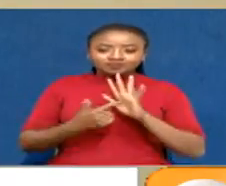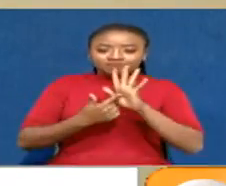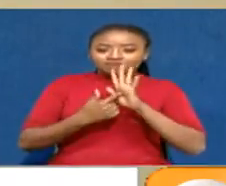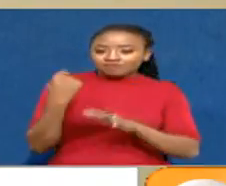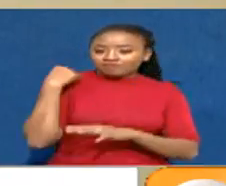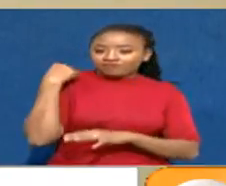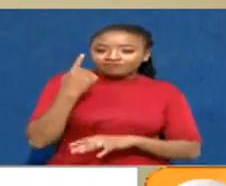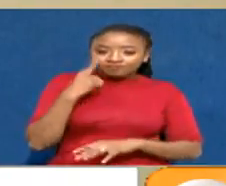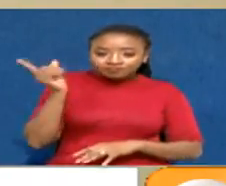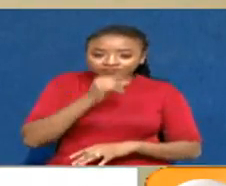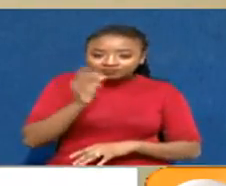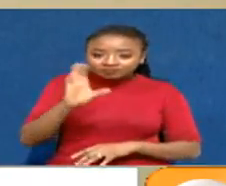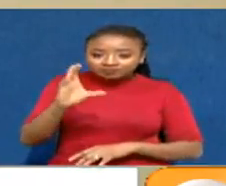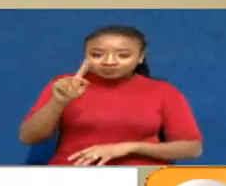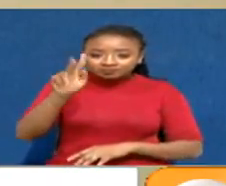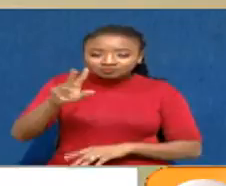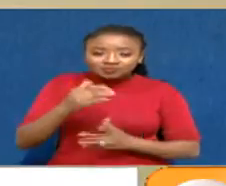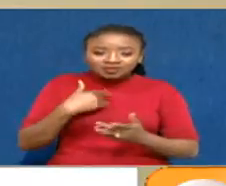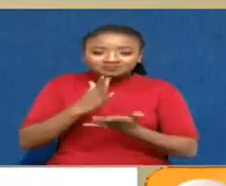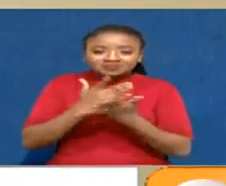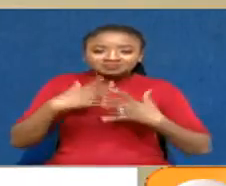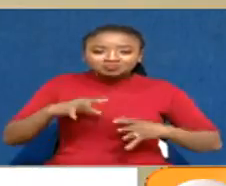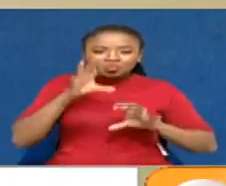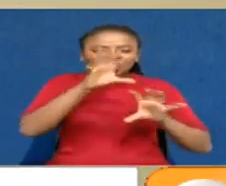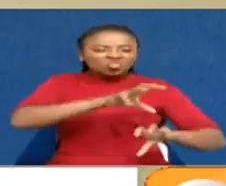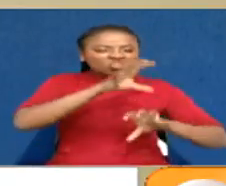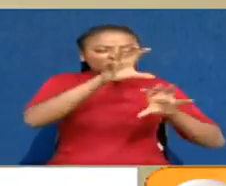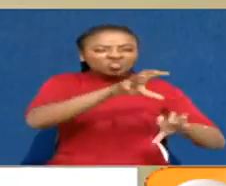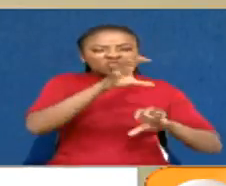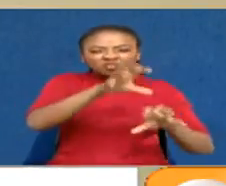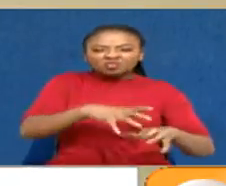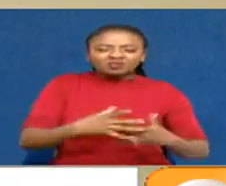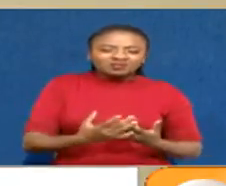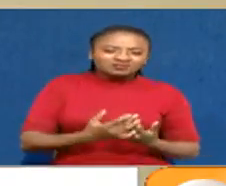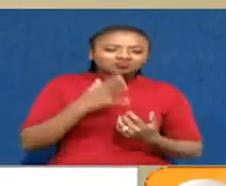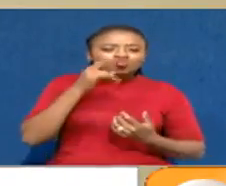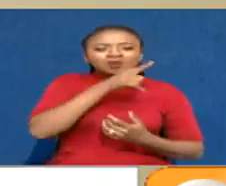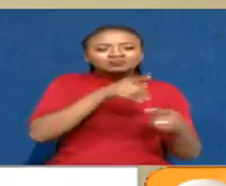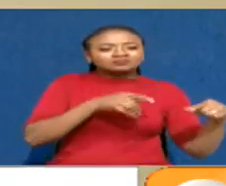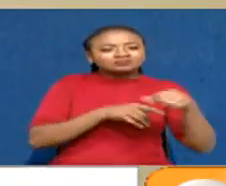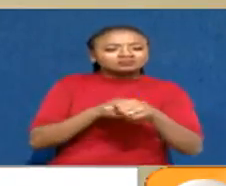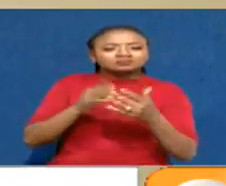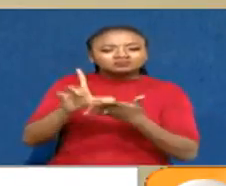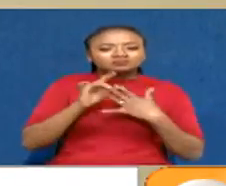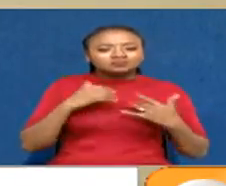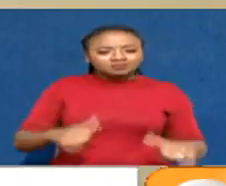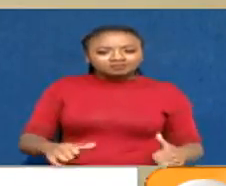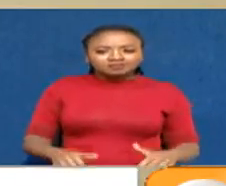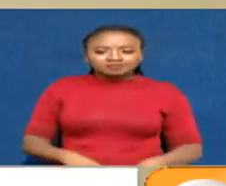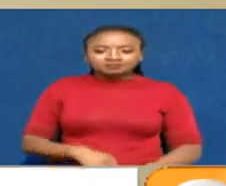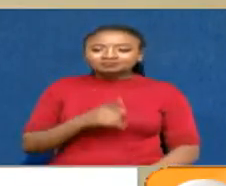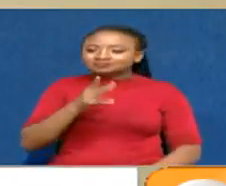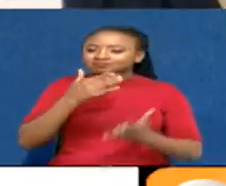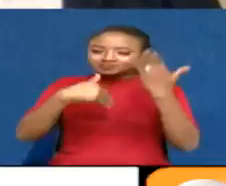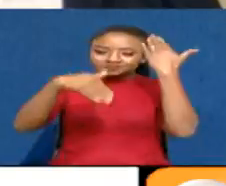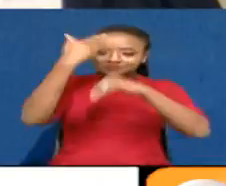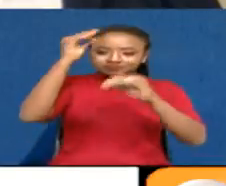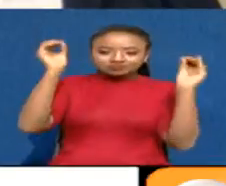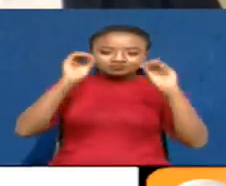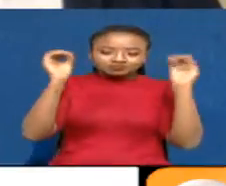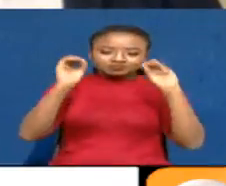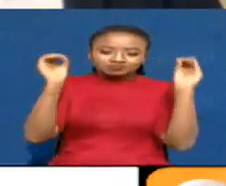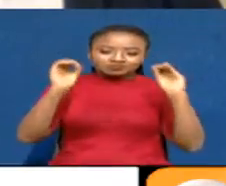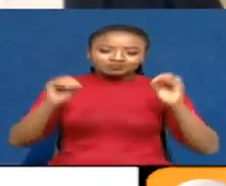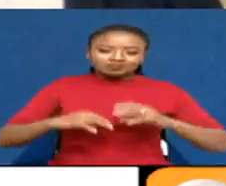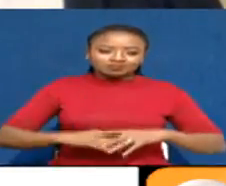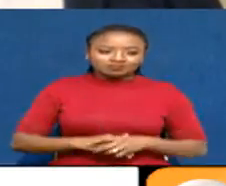Citizen, right? With a few actors acting, you know, in ways that are just unprofessional. So what would be the best way